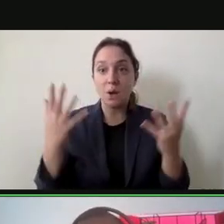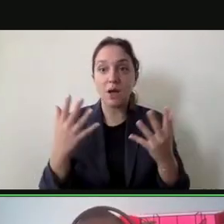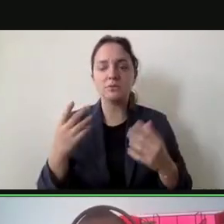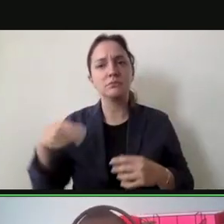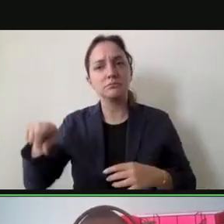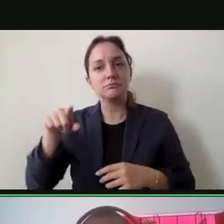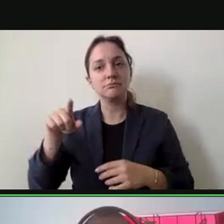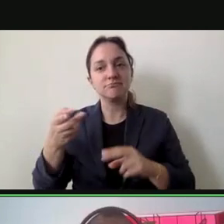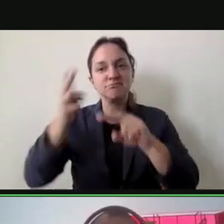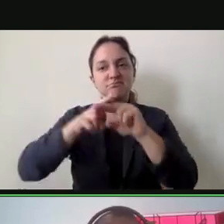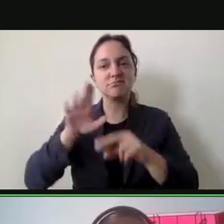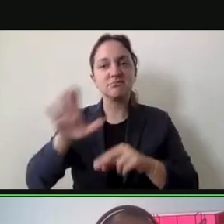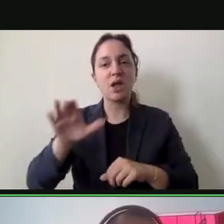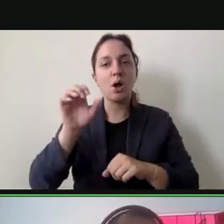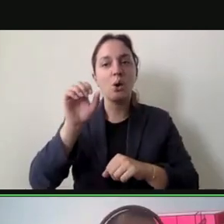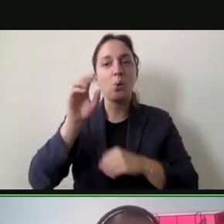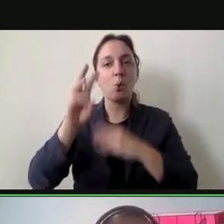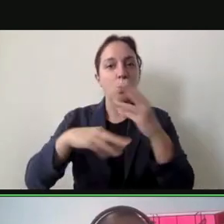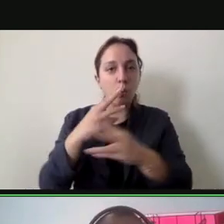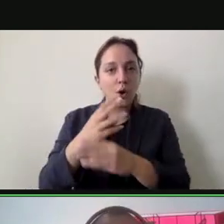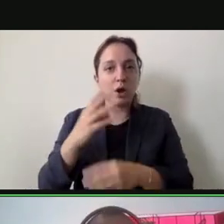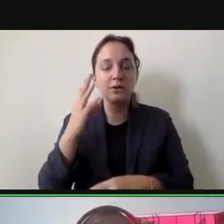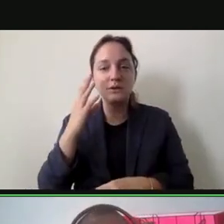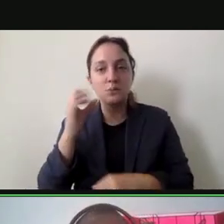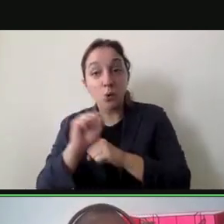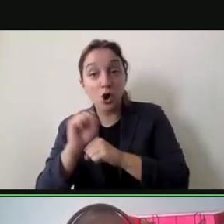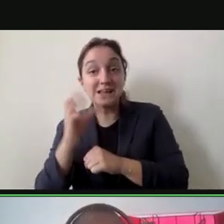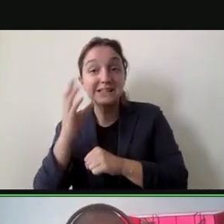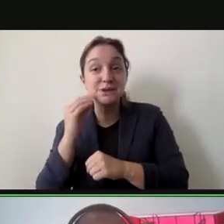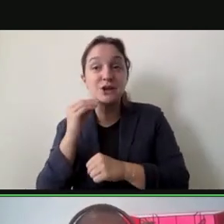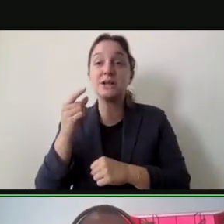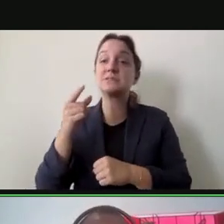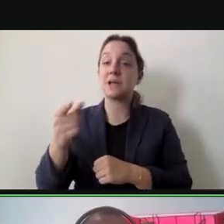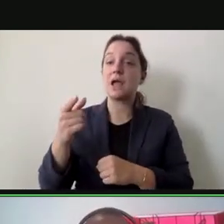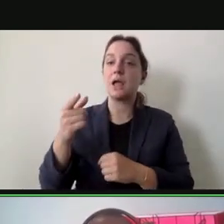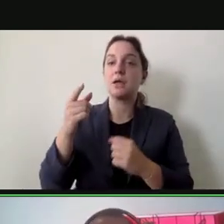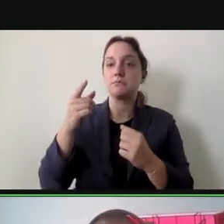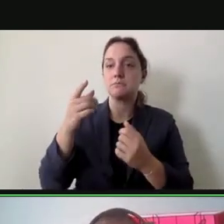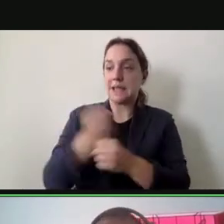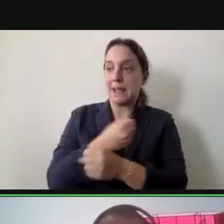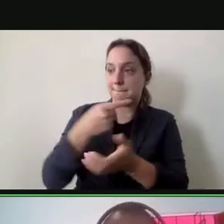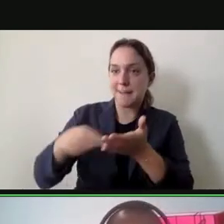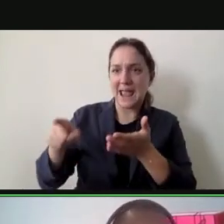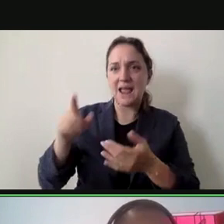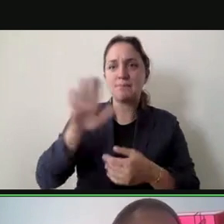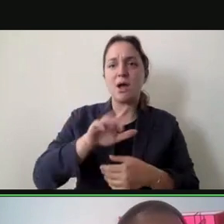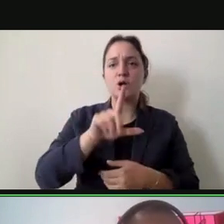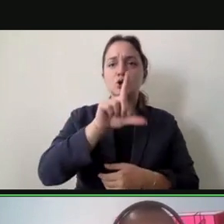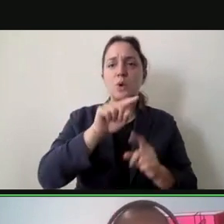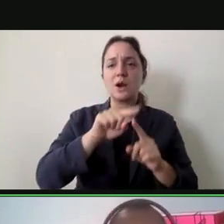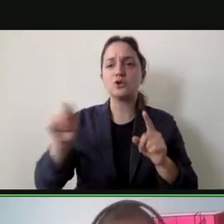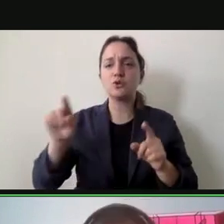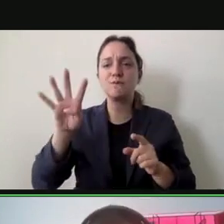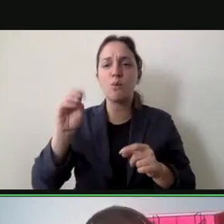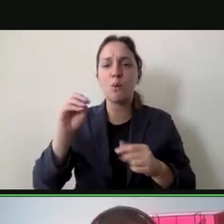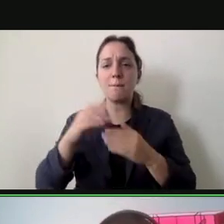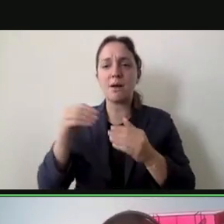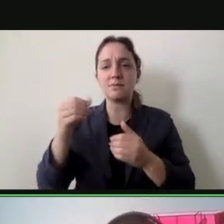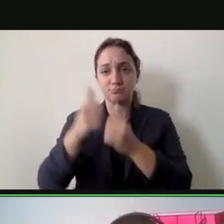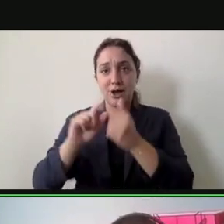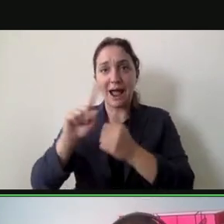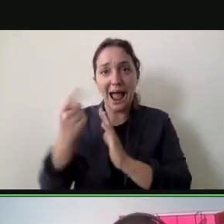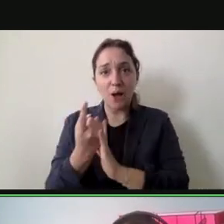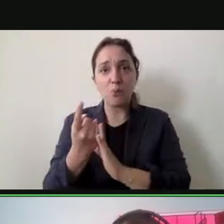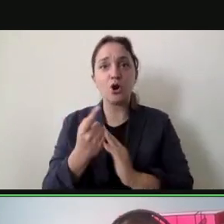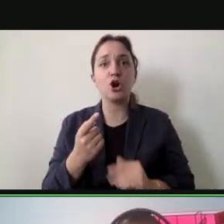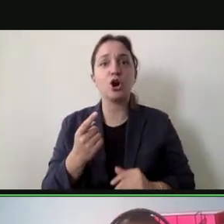world trade, they're getting paid because we're paying $20 an hour up to $40 an hour so they can take care of themselves and their